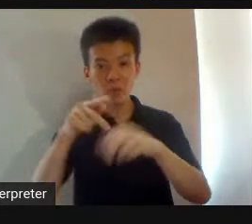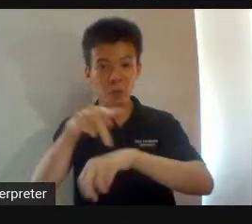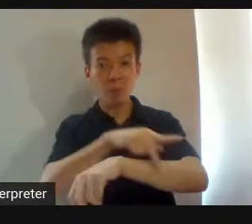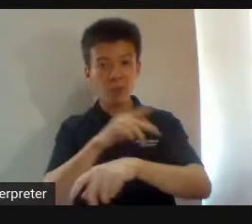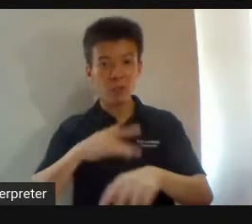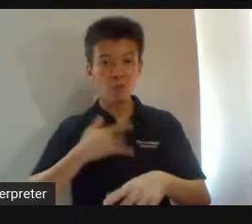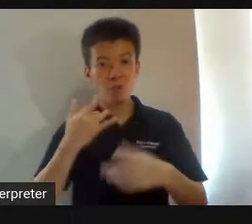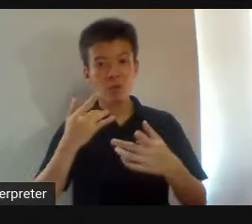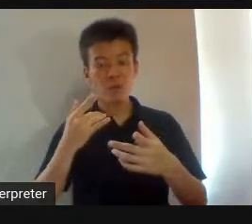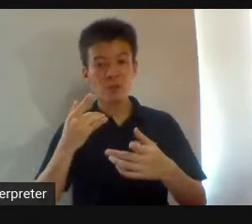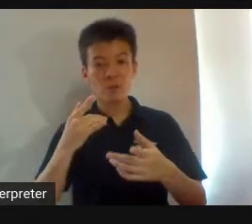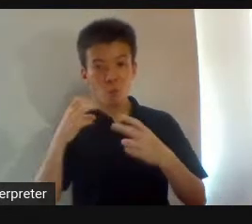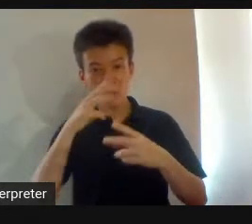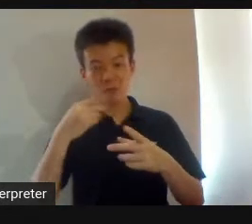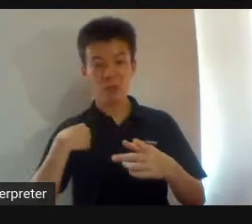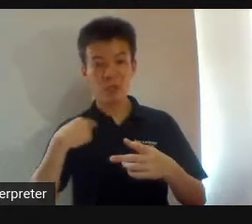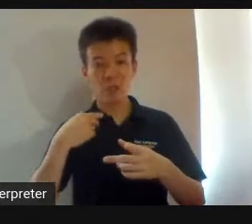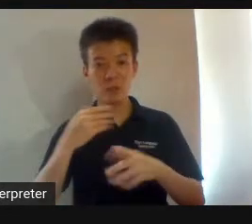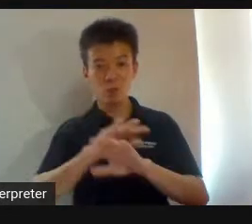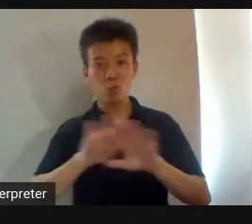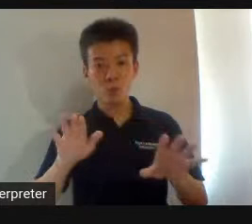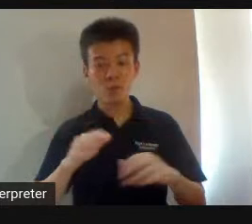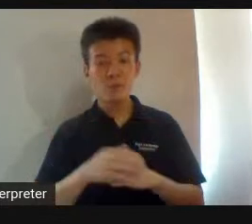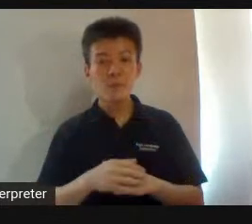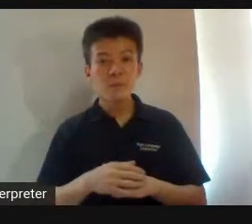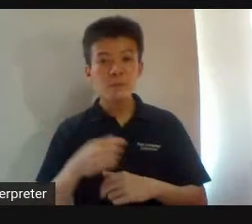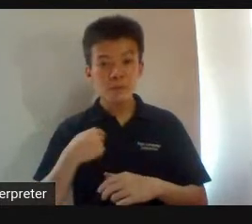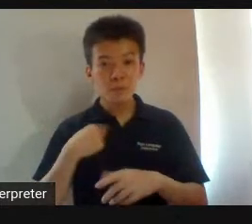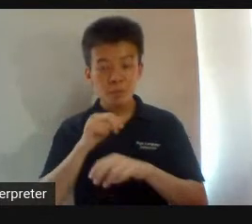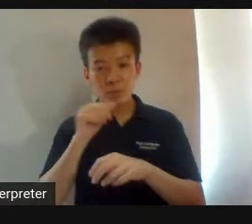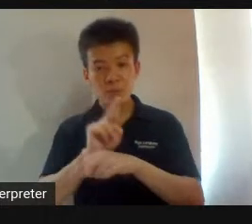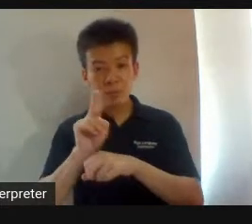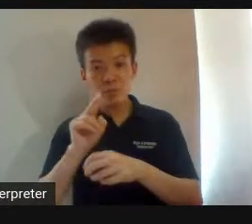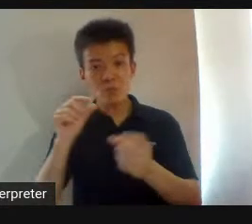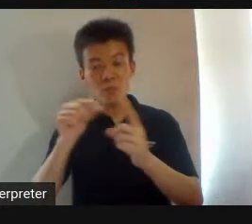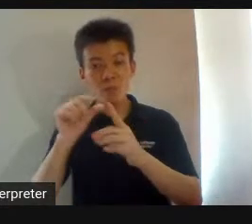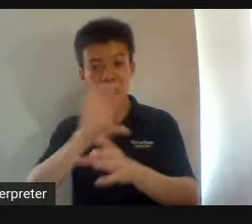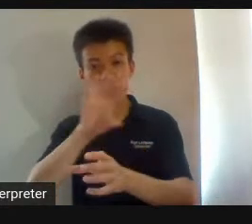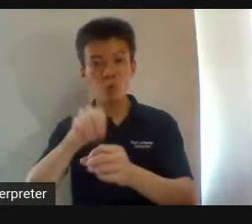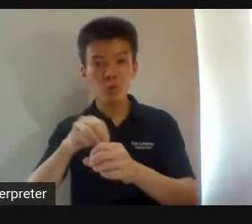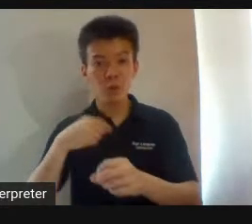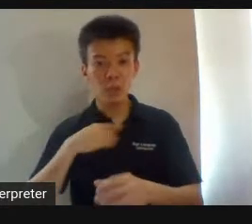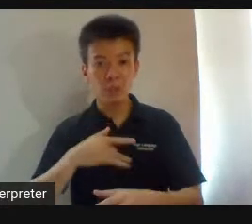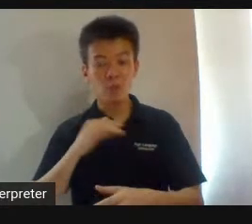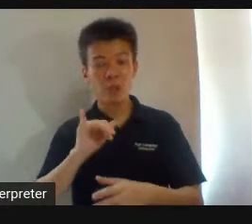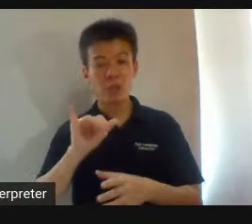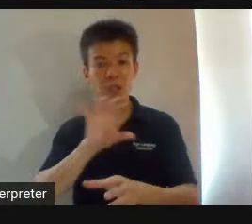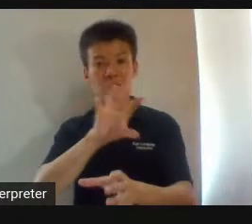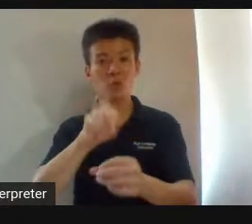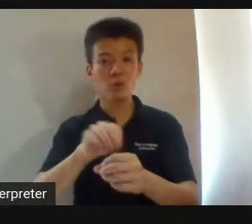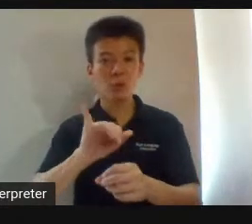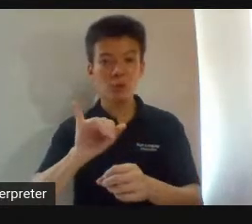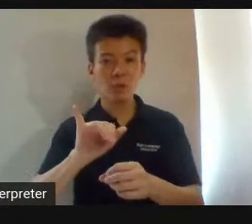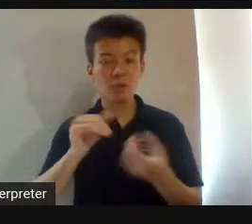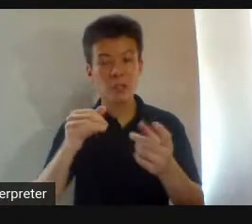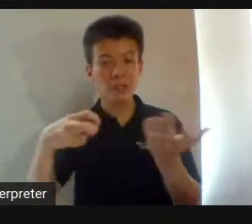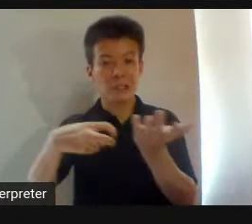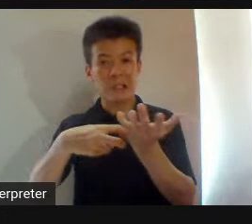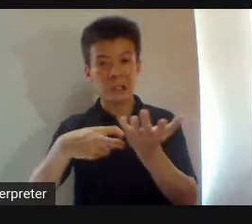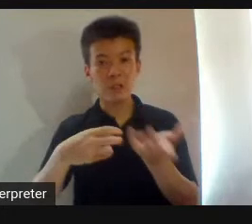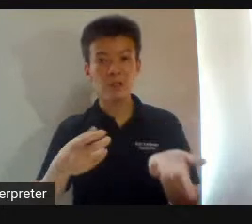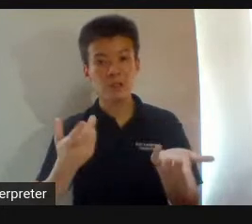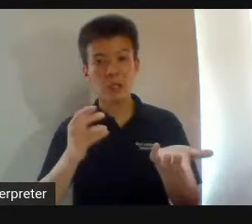feels weird if I don't. So, I don't use the word inclusion because I feel like, you know, inclusion is like a ticket,